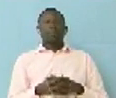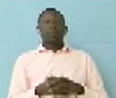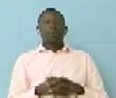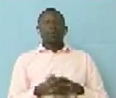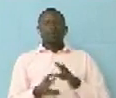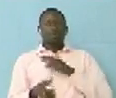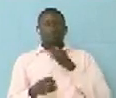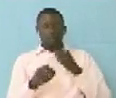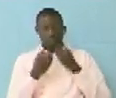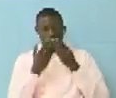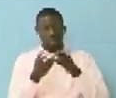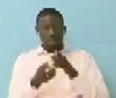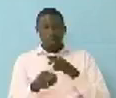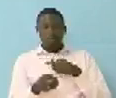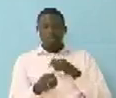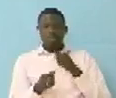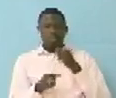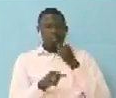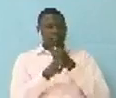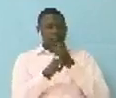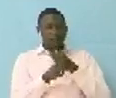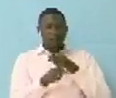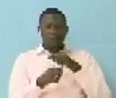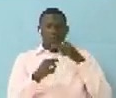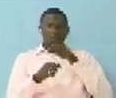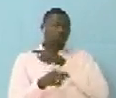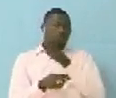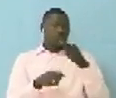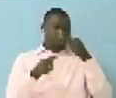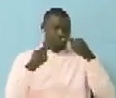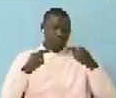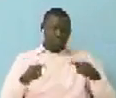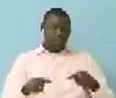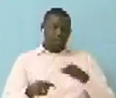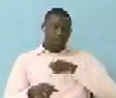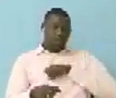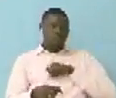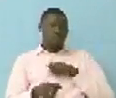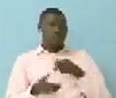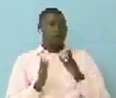So I wouldn't say that you were fabricating those statements.